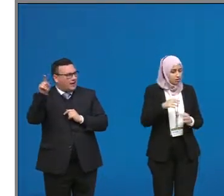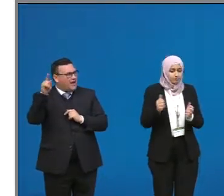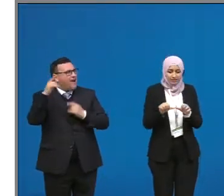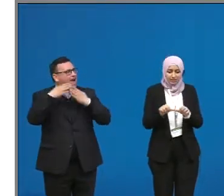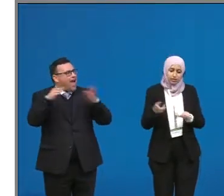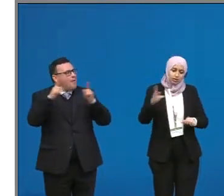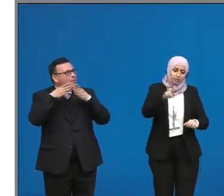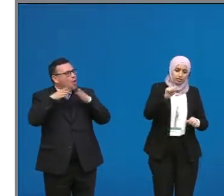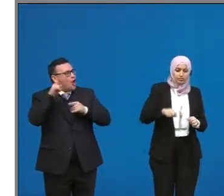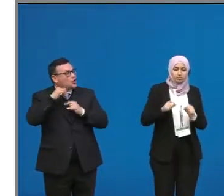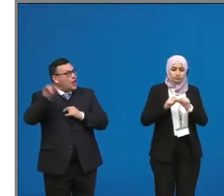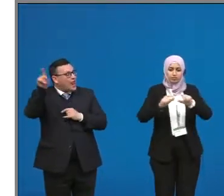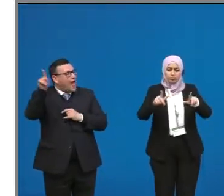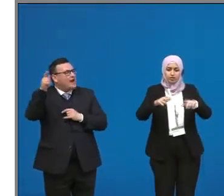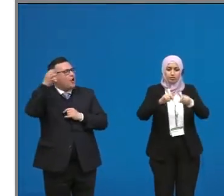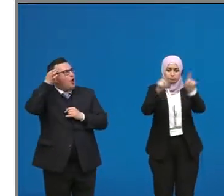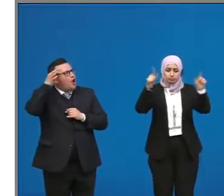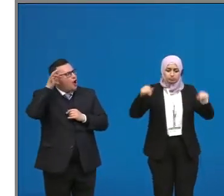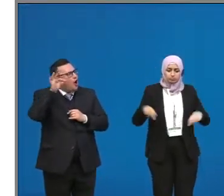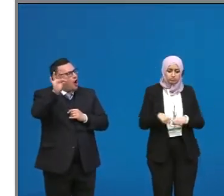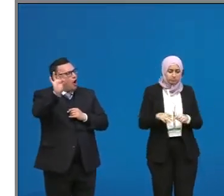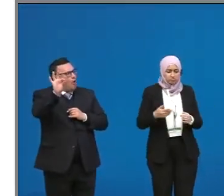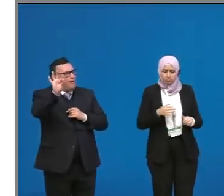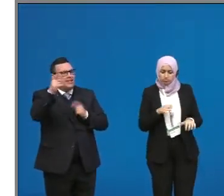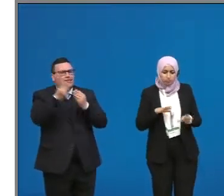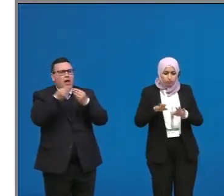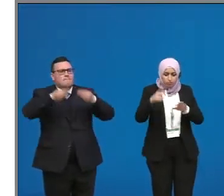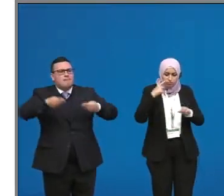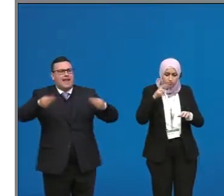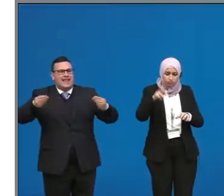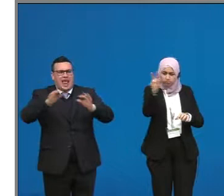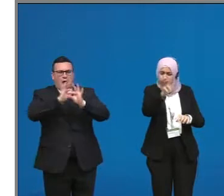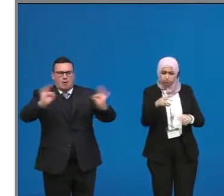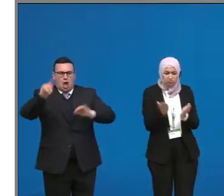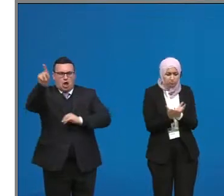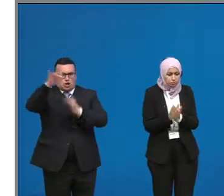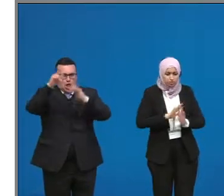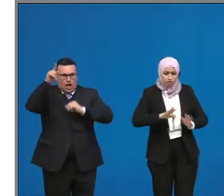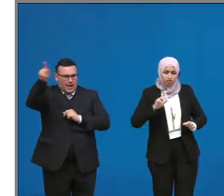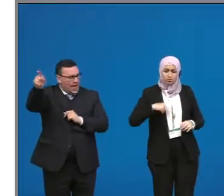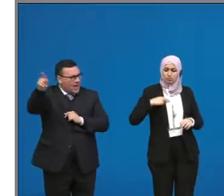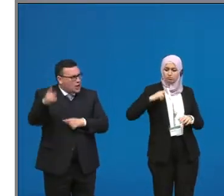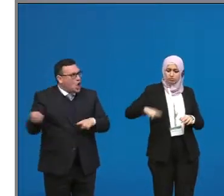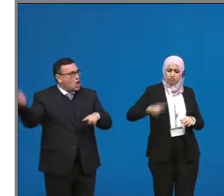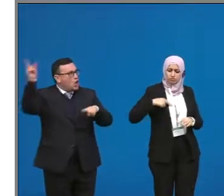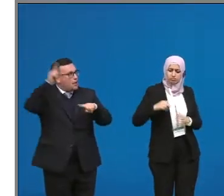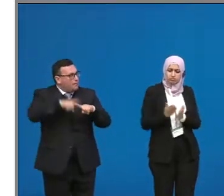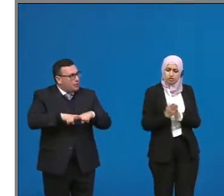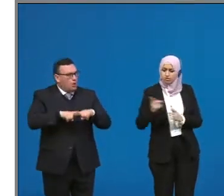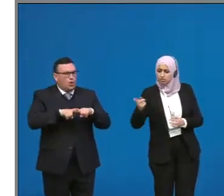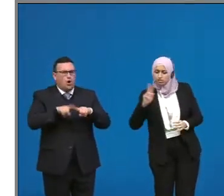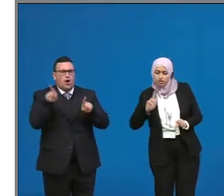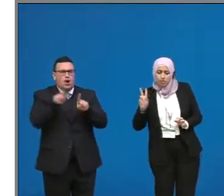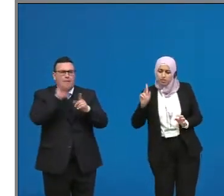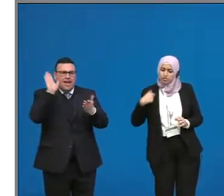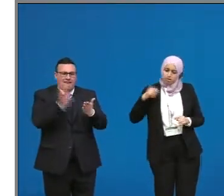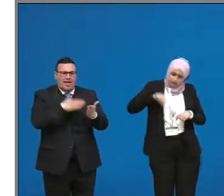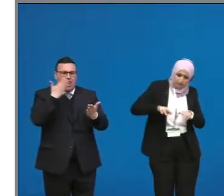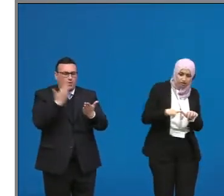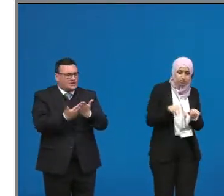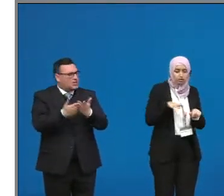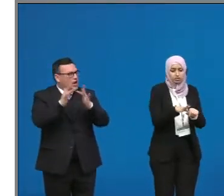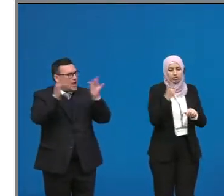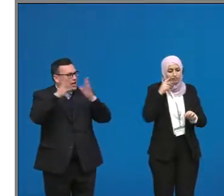an environment and online materials, and the evaluation of the open